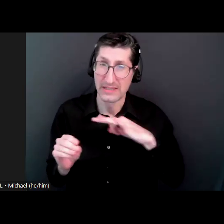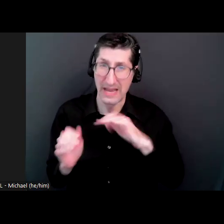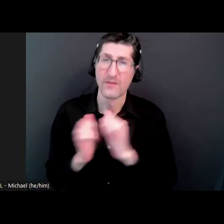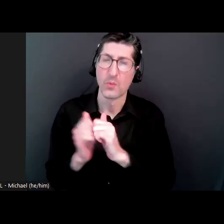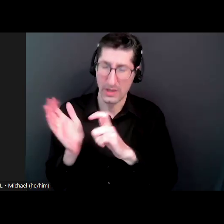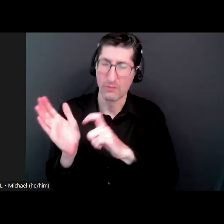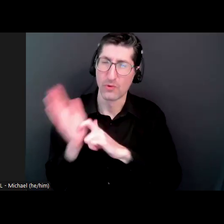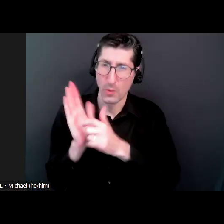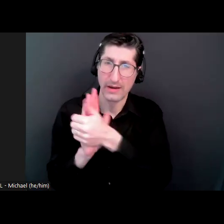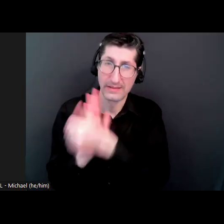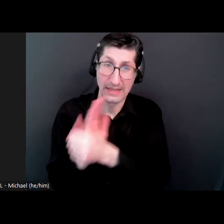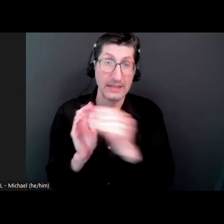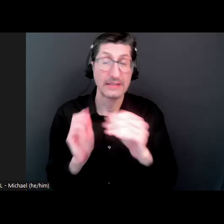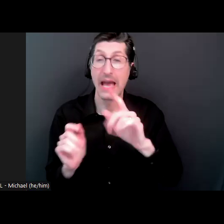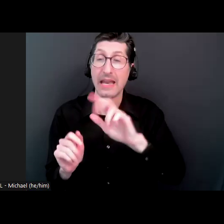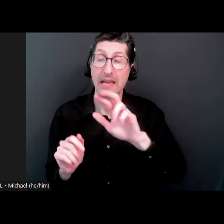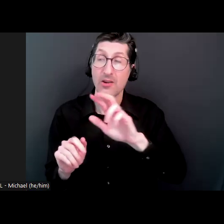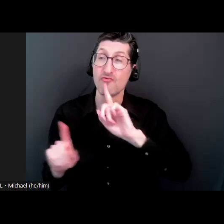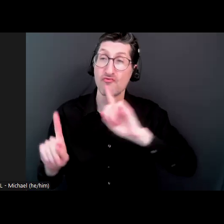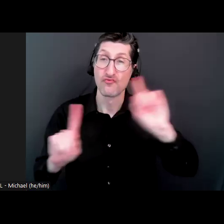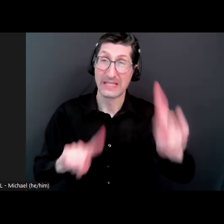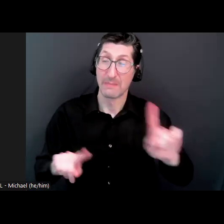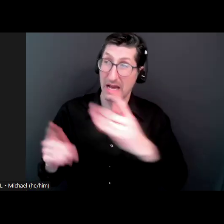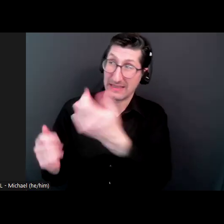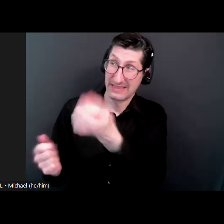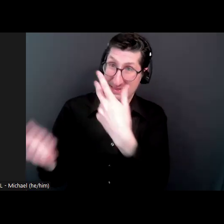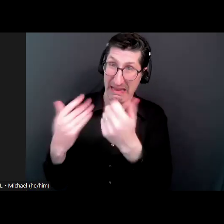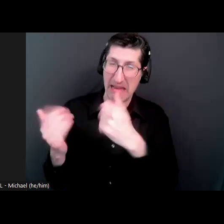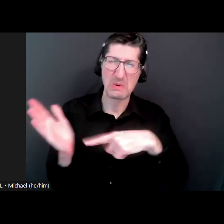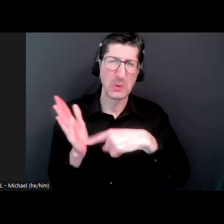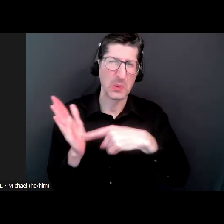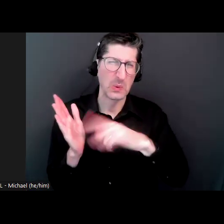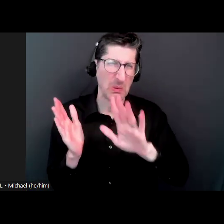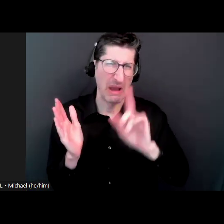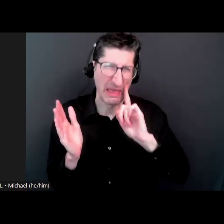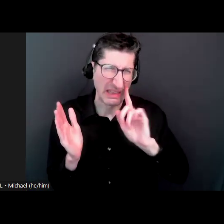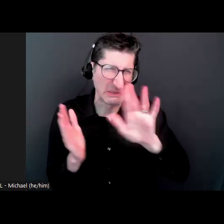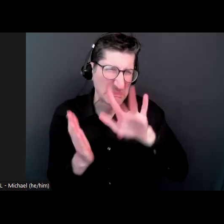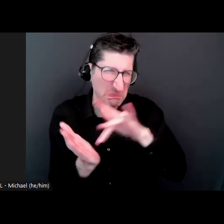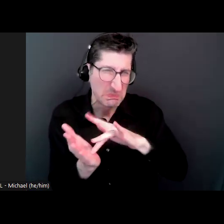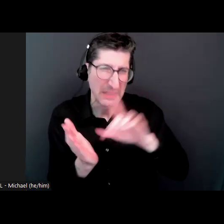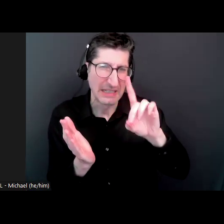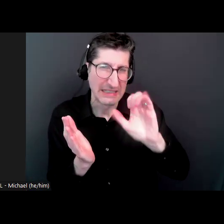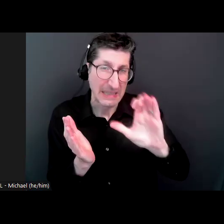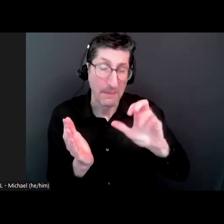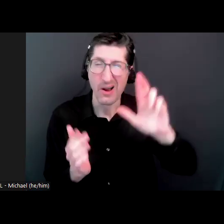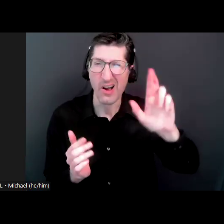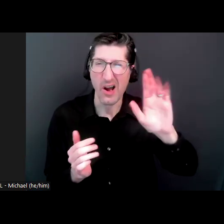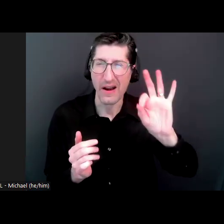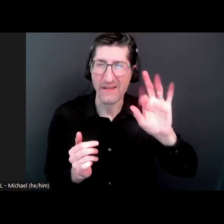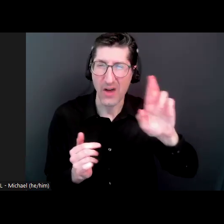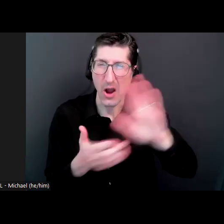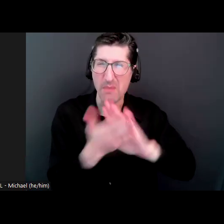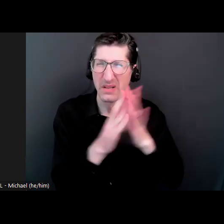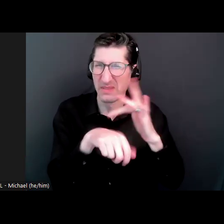in mid-December. I believe this RFR will come out in the next day or couple of days. So